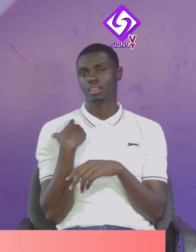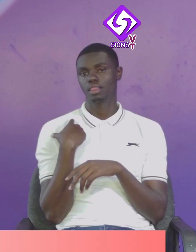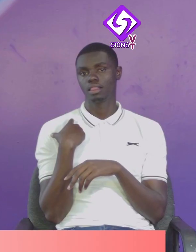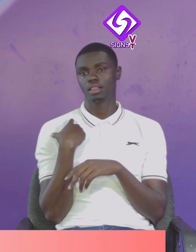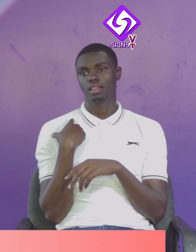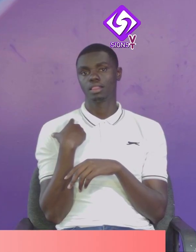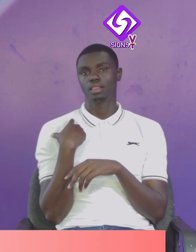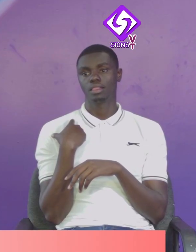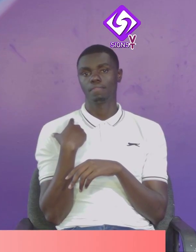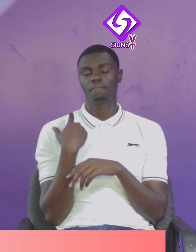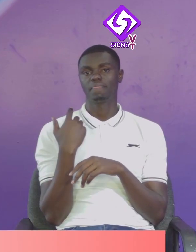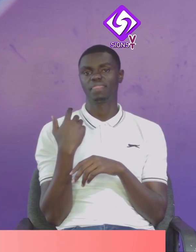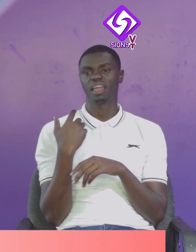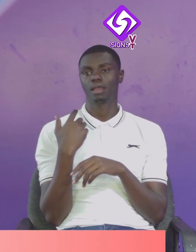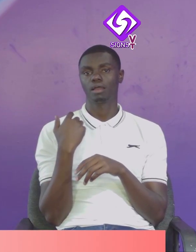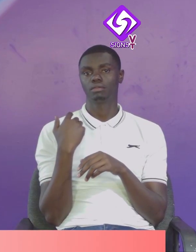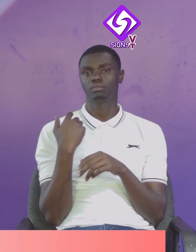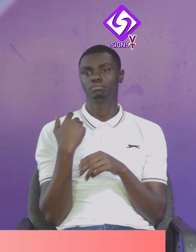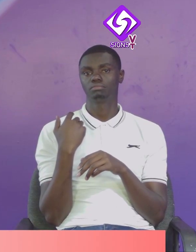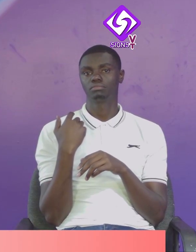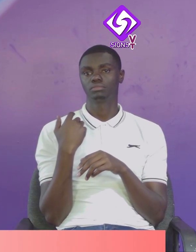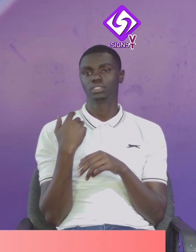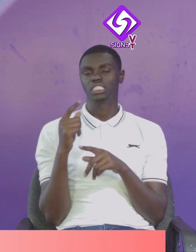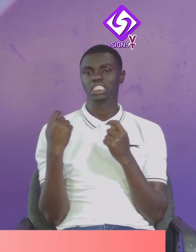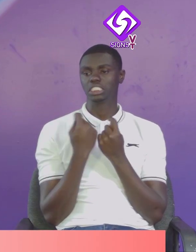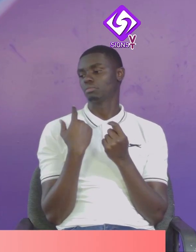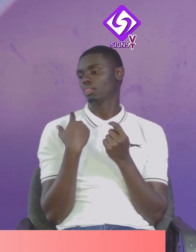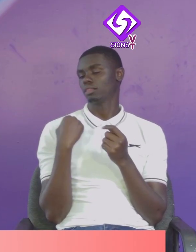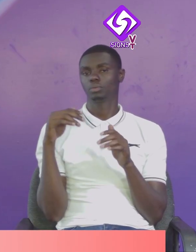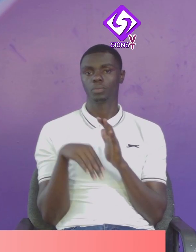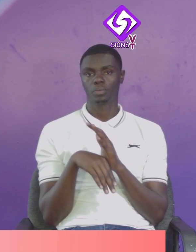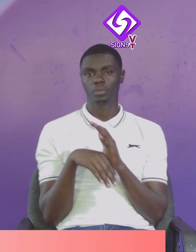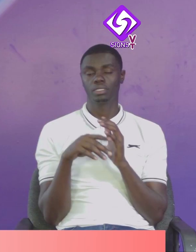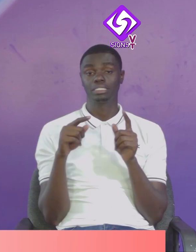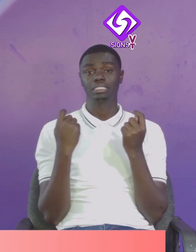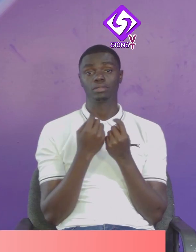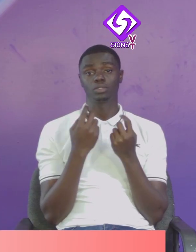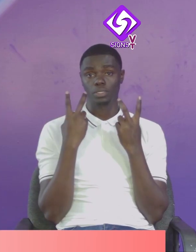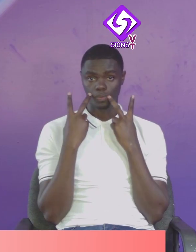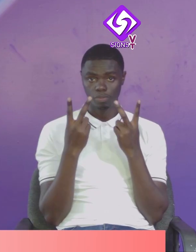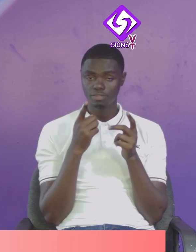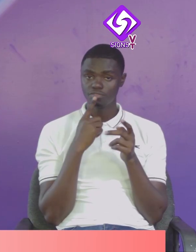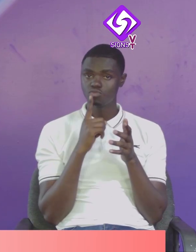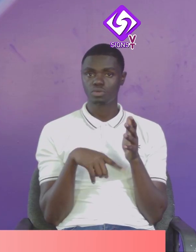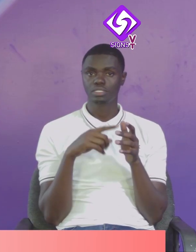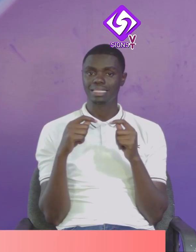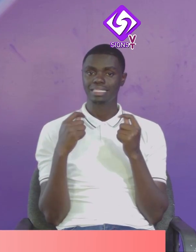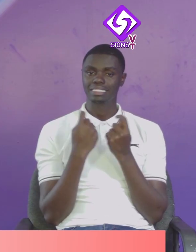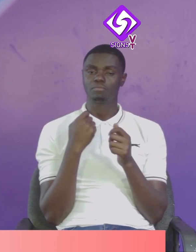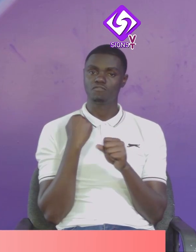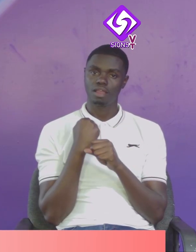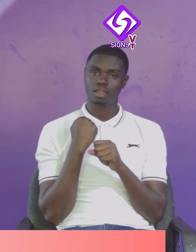form recently has dipped. Right. But they are still one of the teams that we could look up to and say these teams really fight